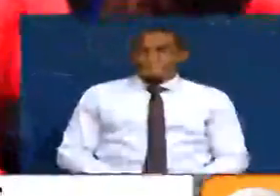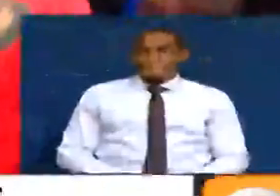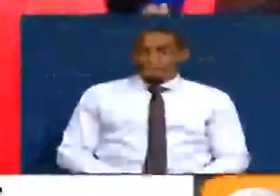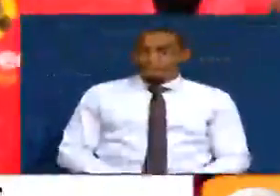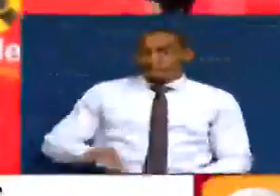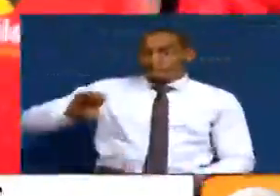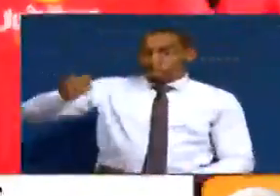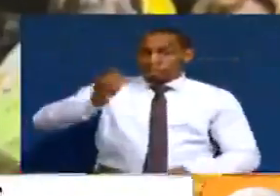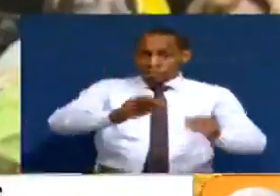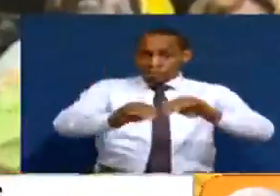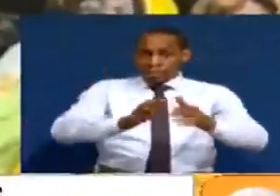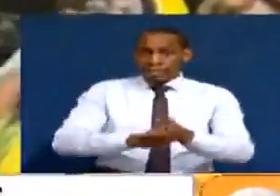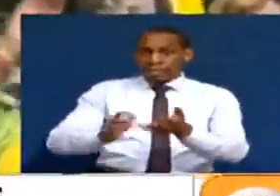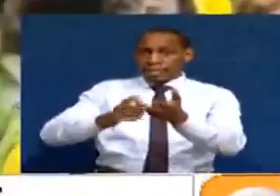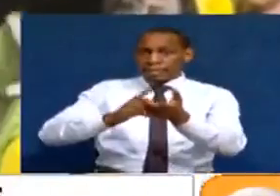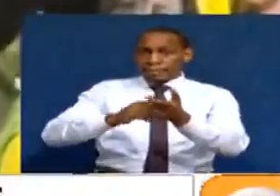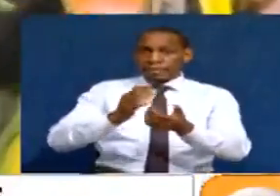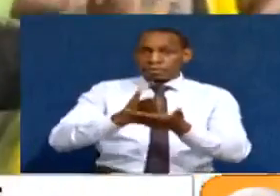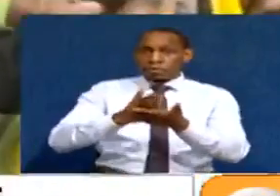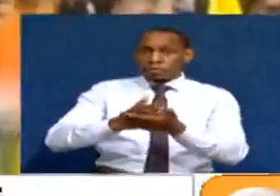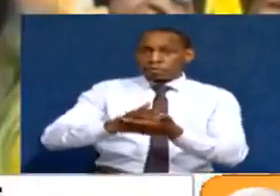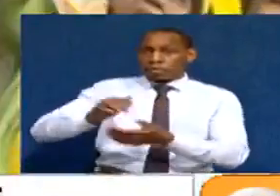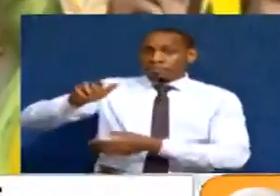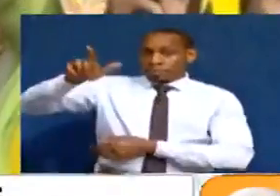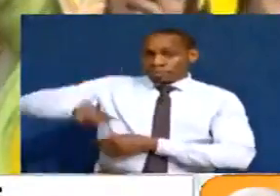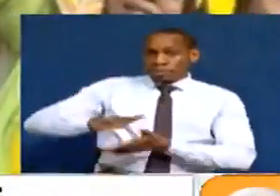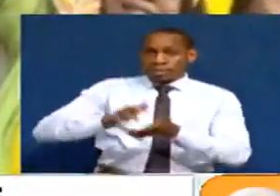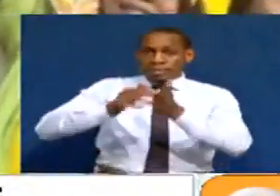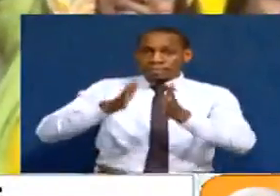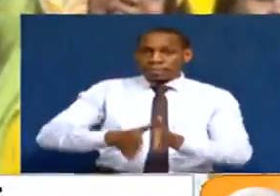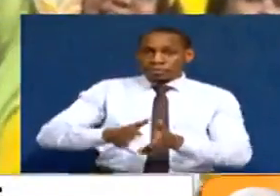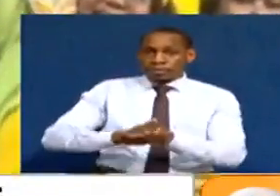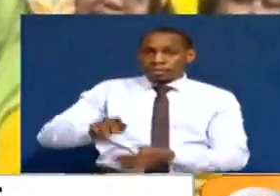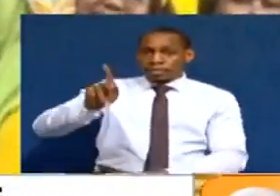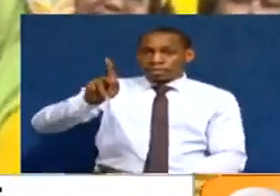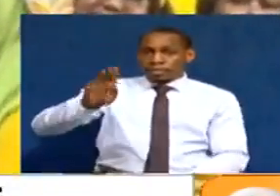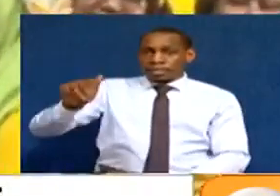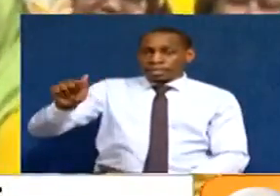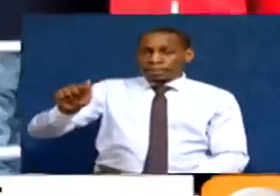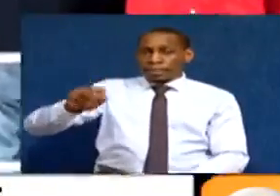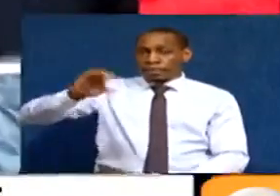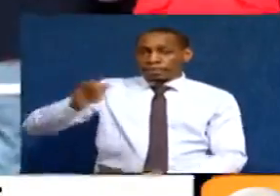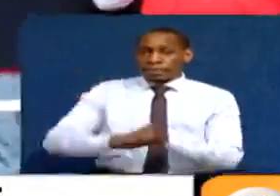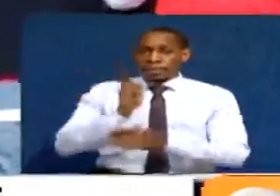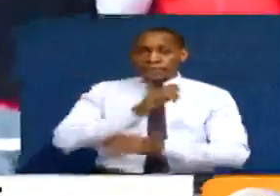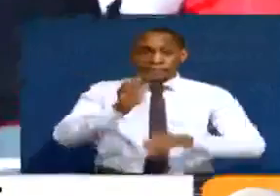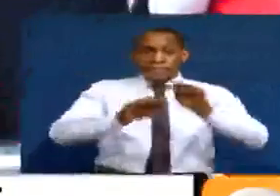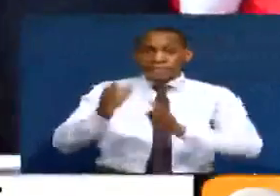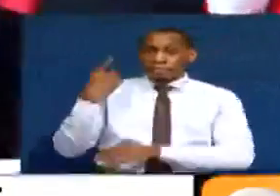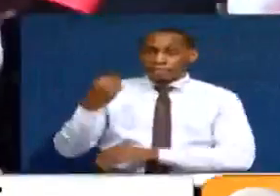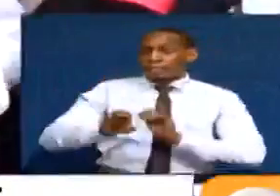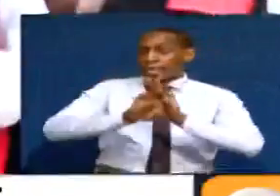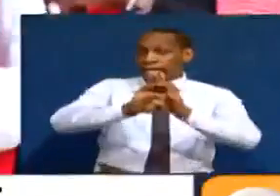For constituency elections, the figures are significantly lower. Candidates in Kiambaa constituency that concluded a by-election recently,